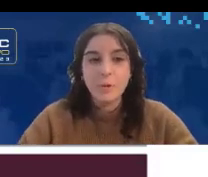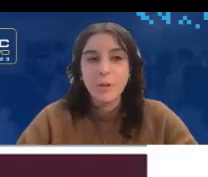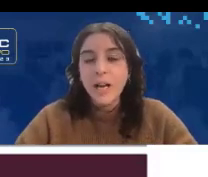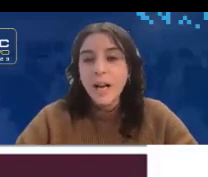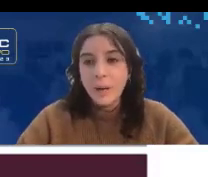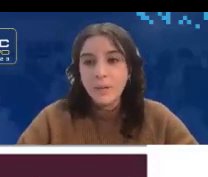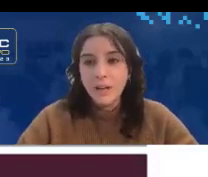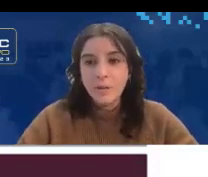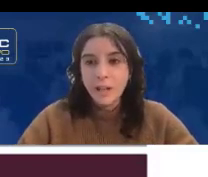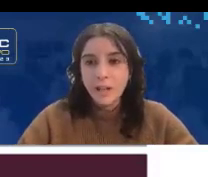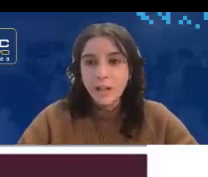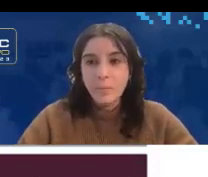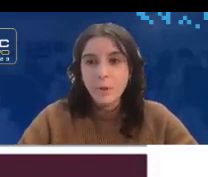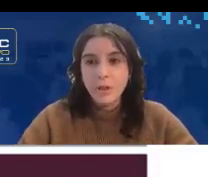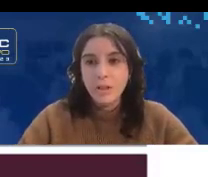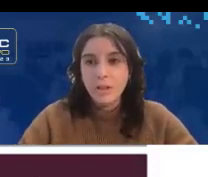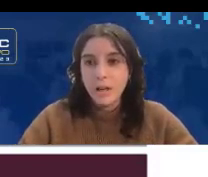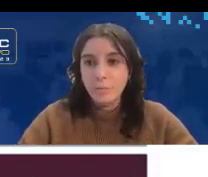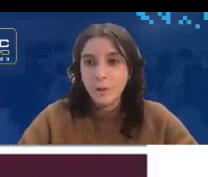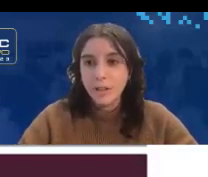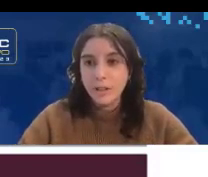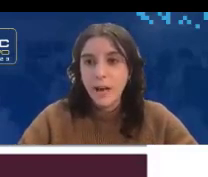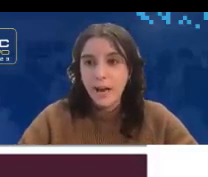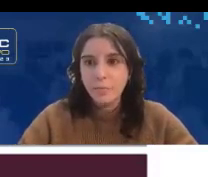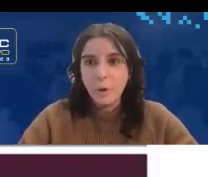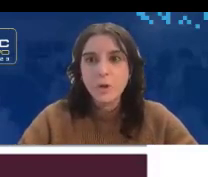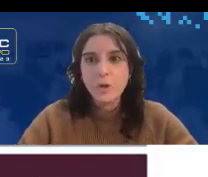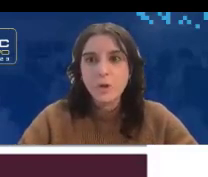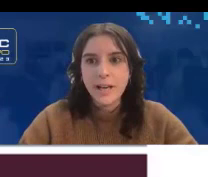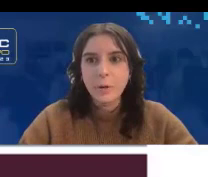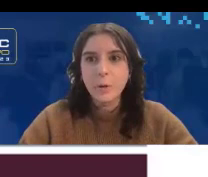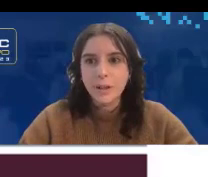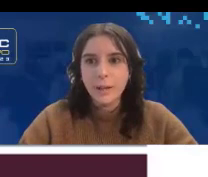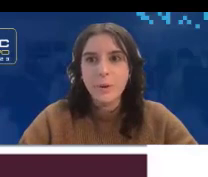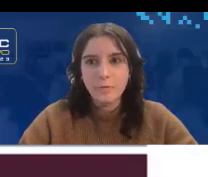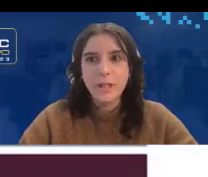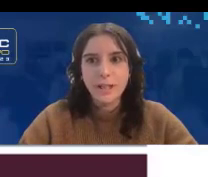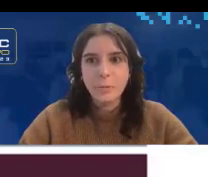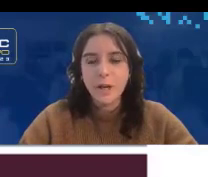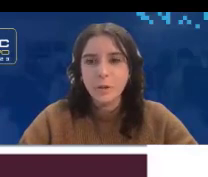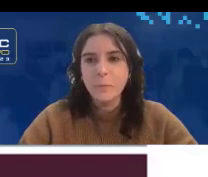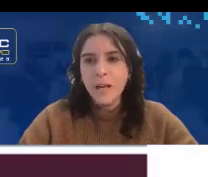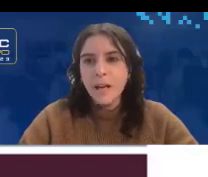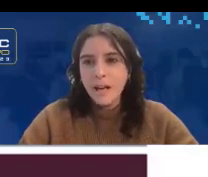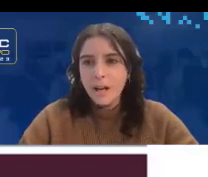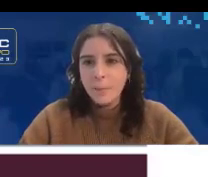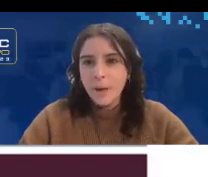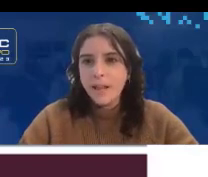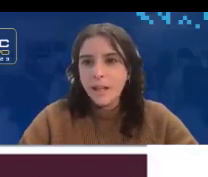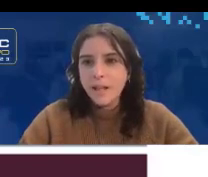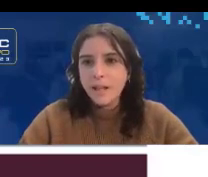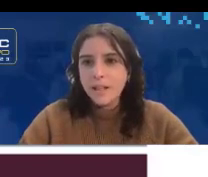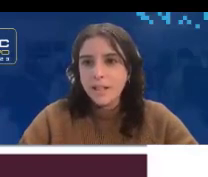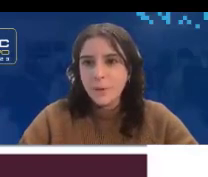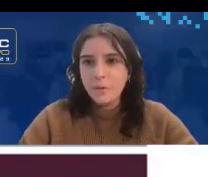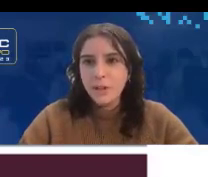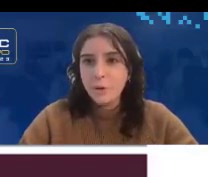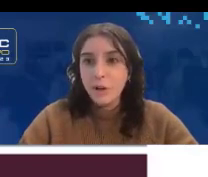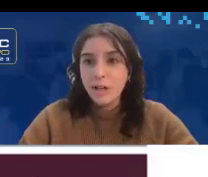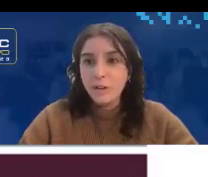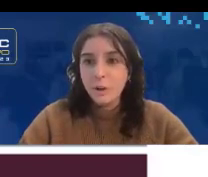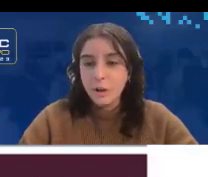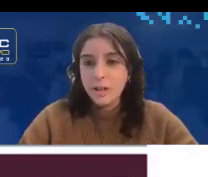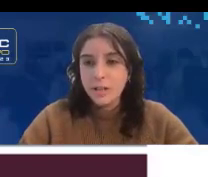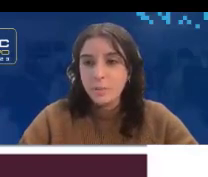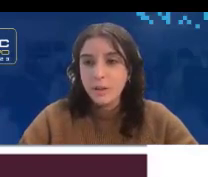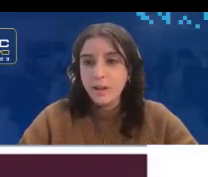in general, that everything is captioned really not just adequately, but really well. I think that this has been a really